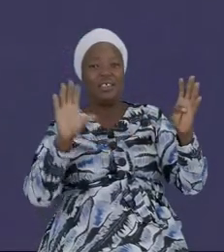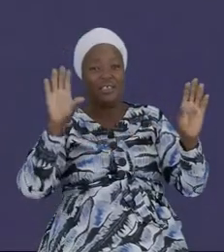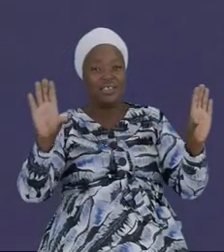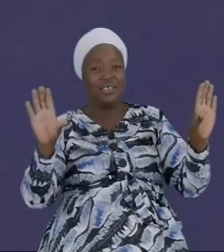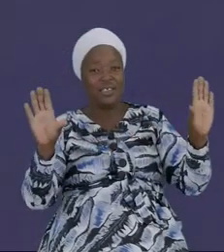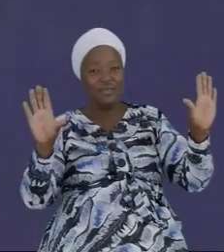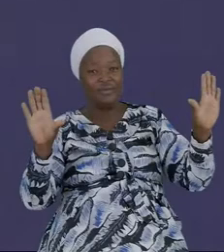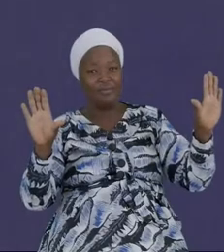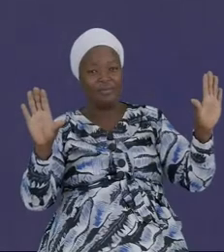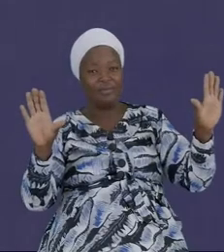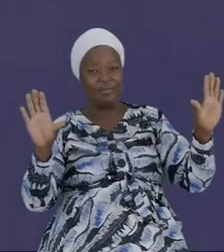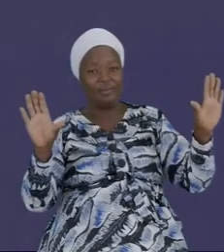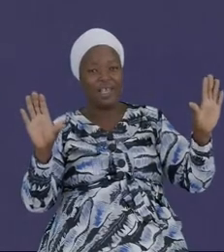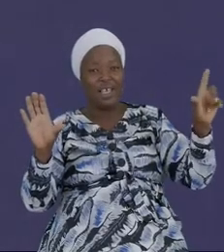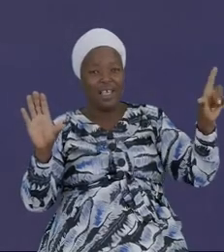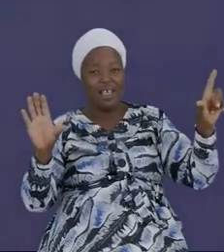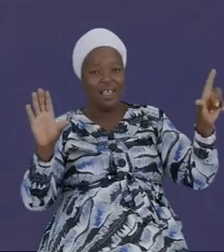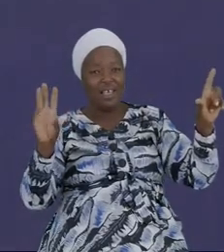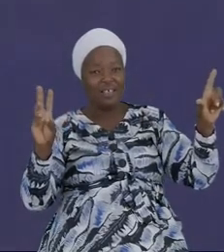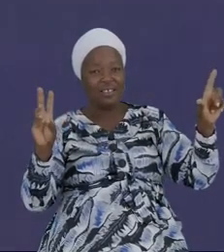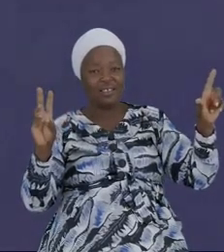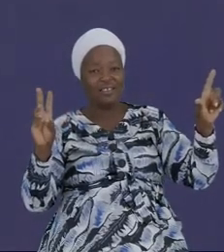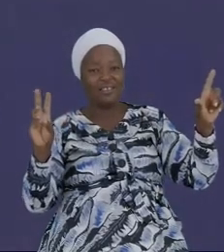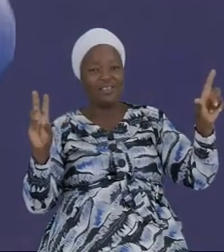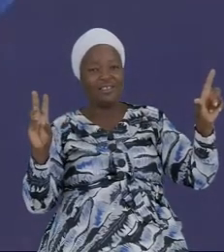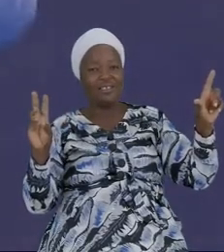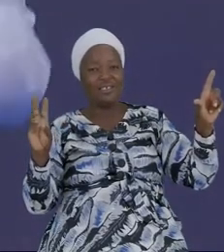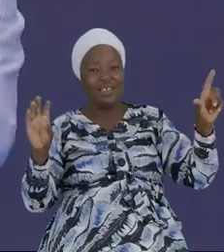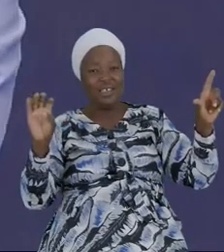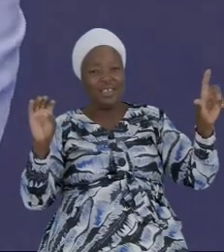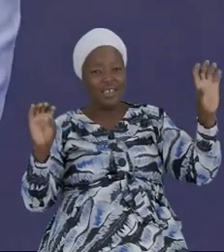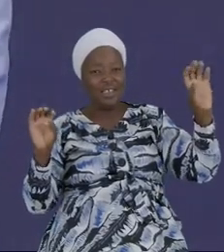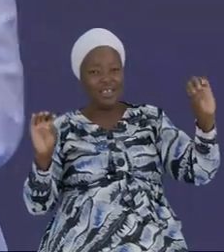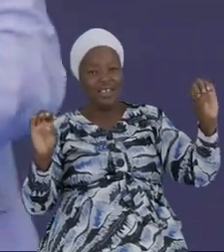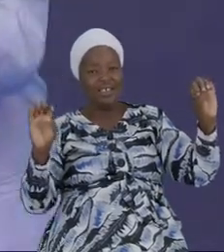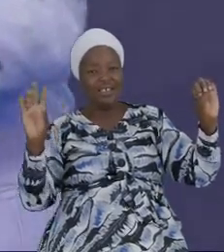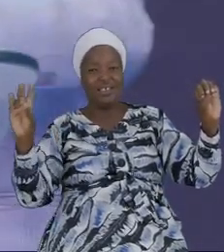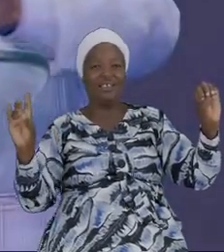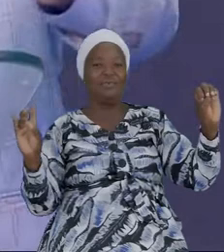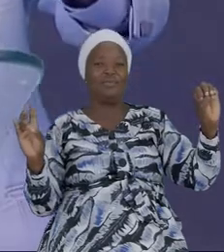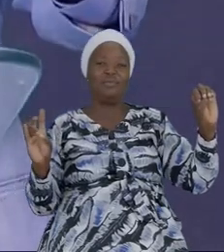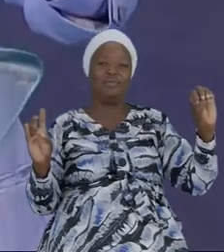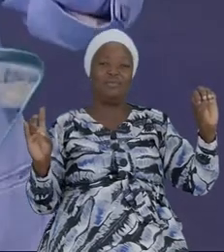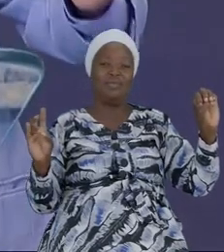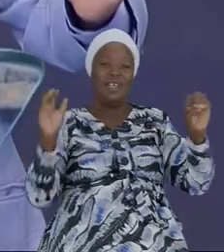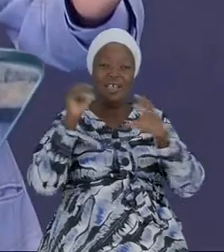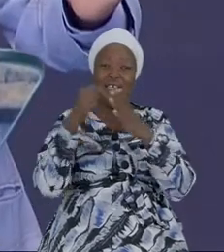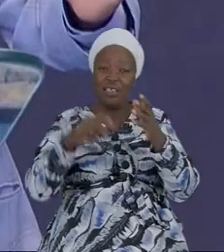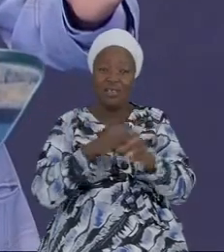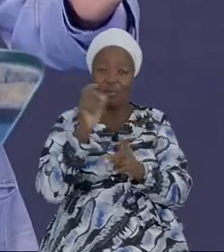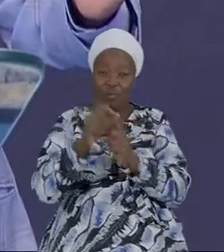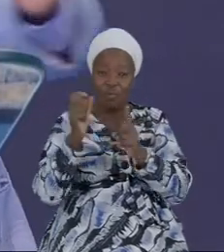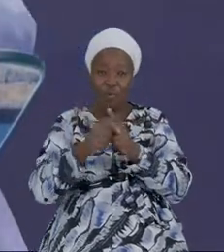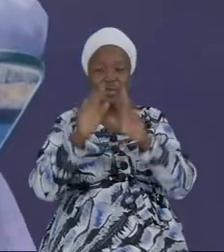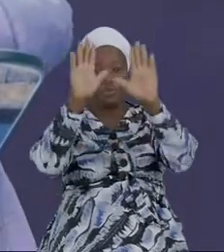that's five. L, that's six. E, that's seven. In the word